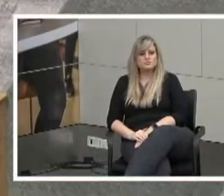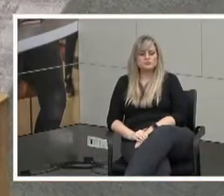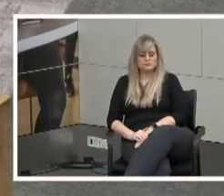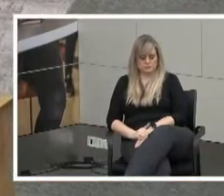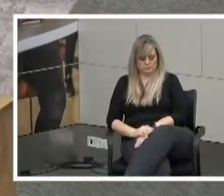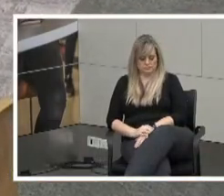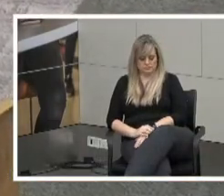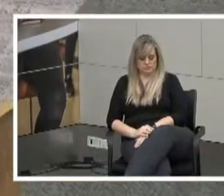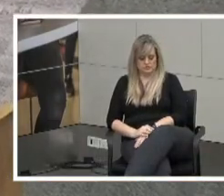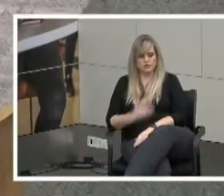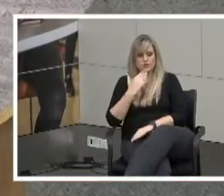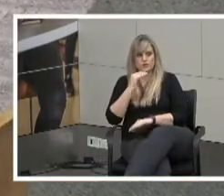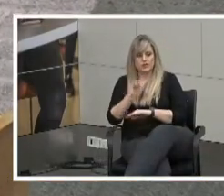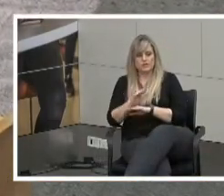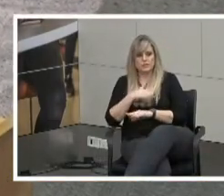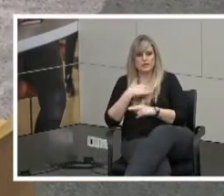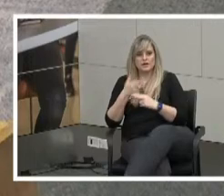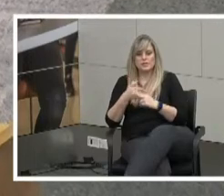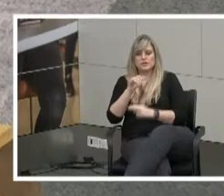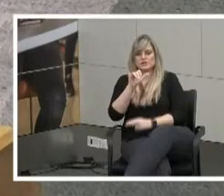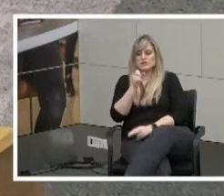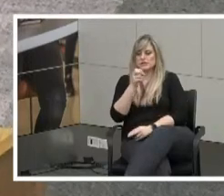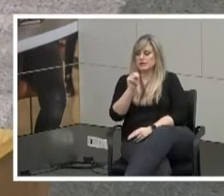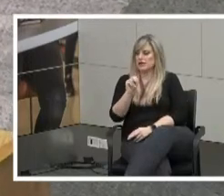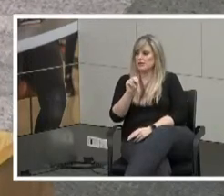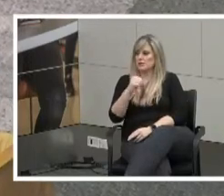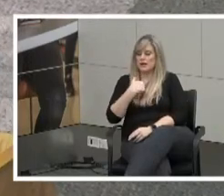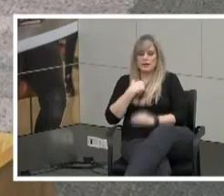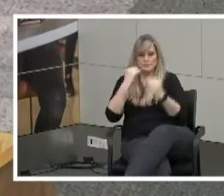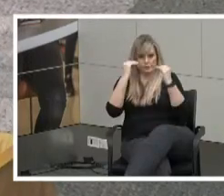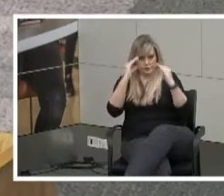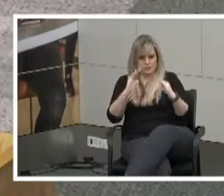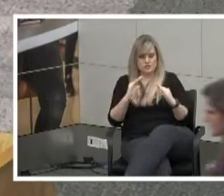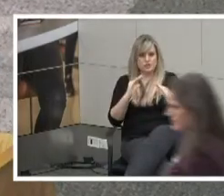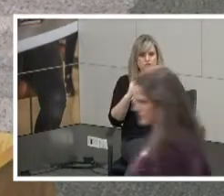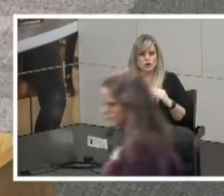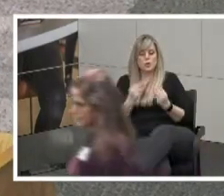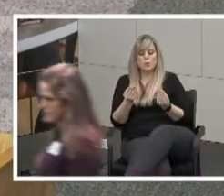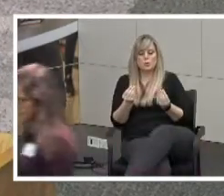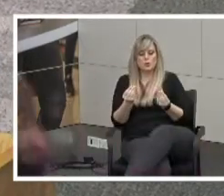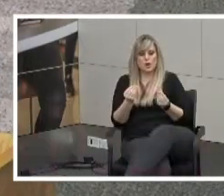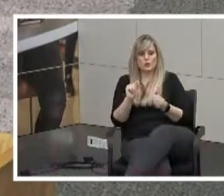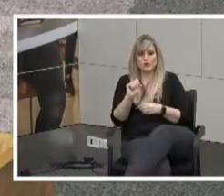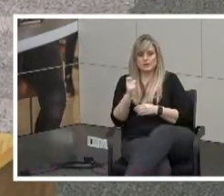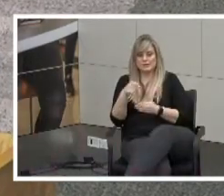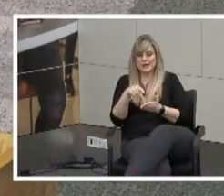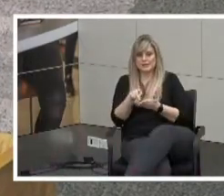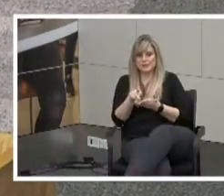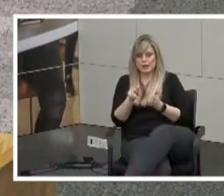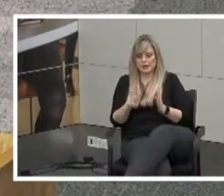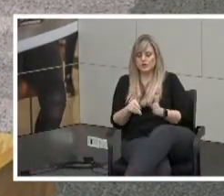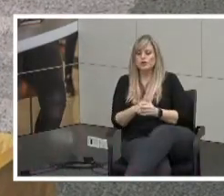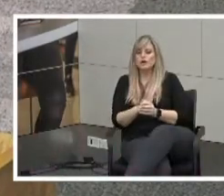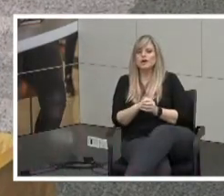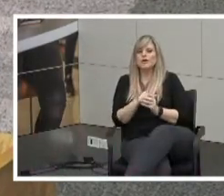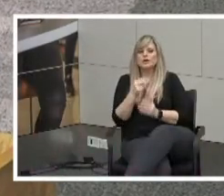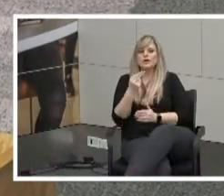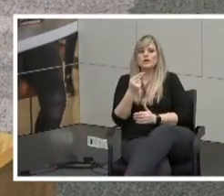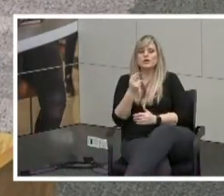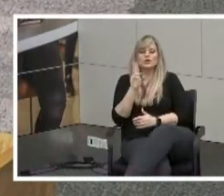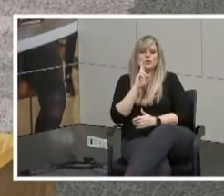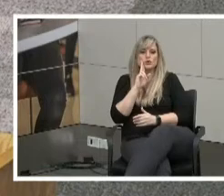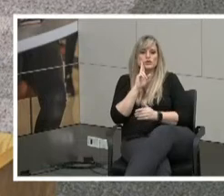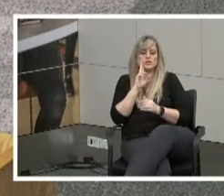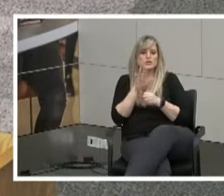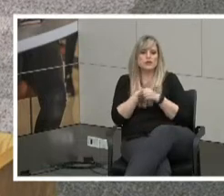ma'am good evening my name is Yen ra I'm an educator property taxpayer and the Houston area chapter